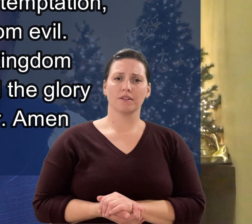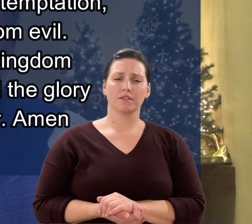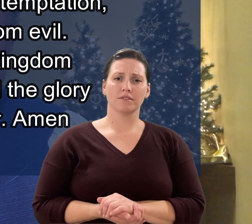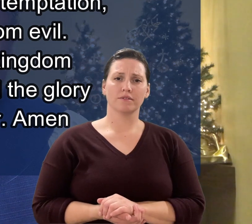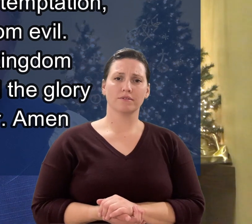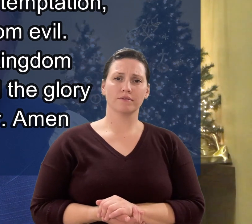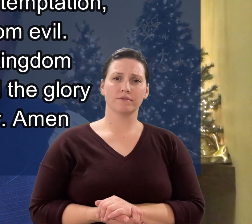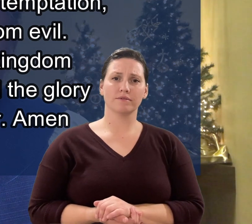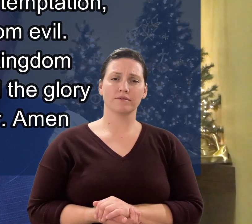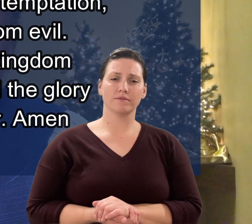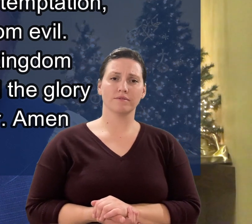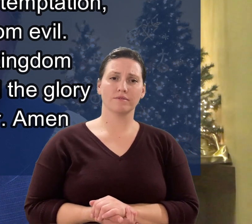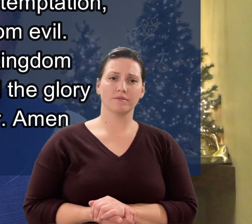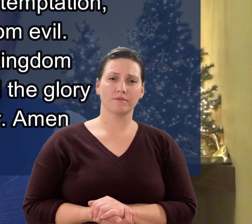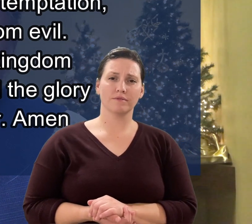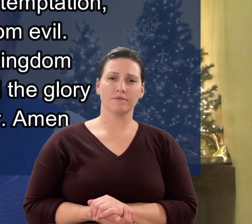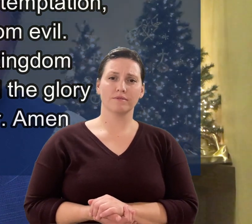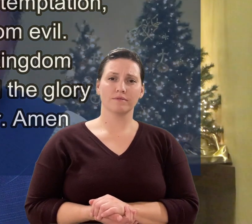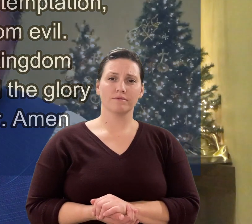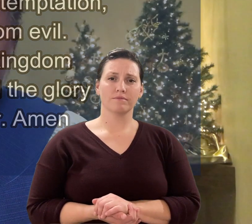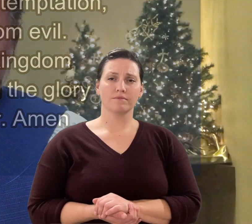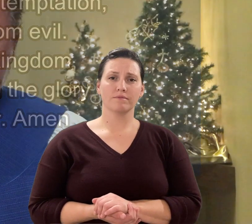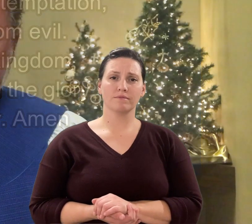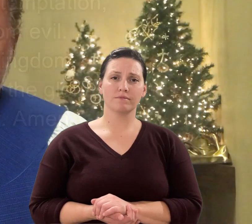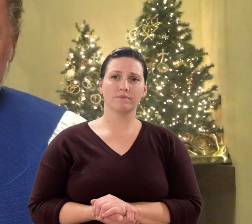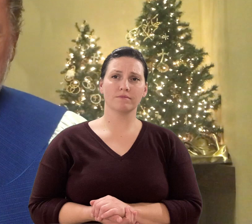glory, forever and ever. Amen.